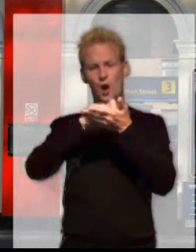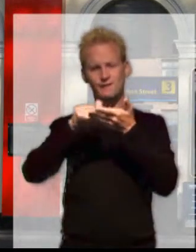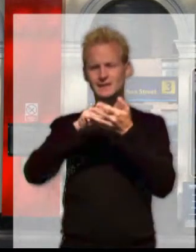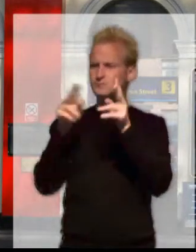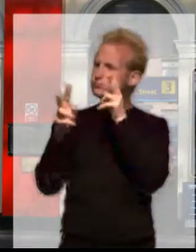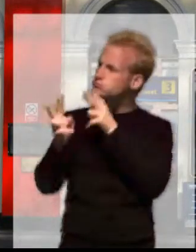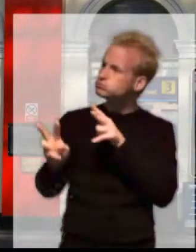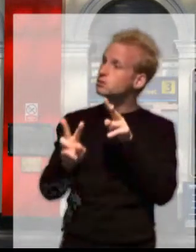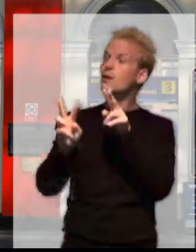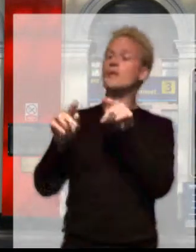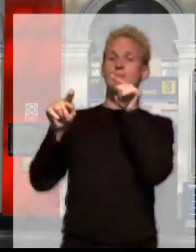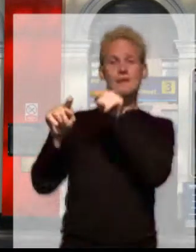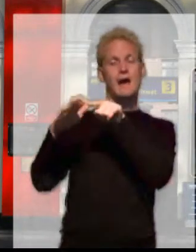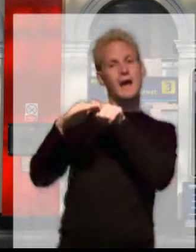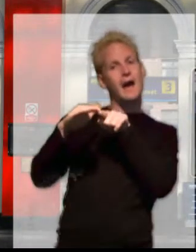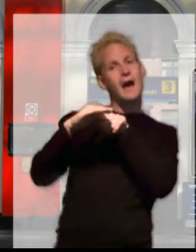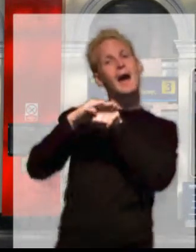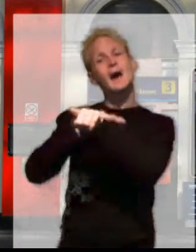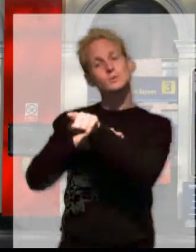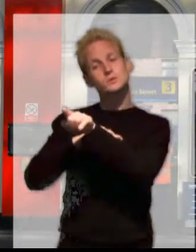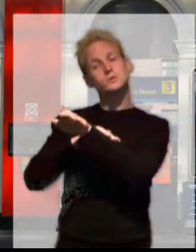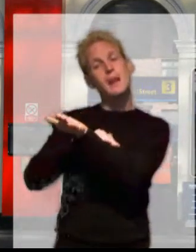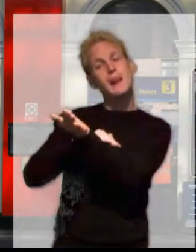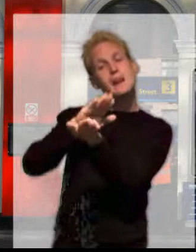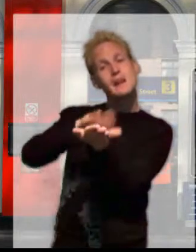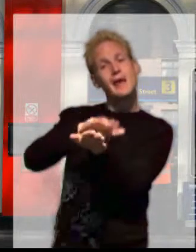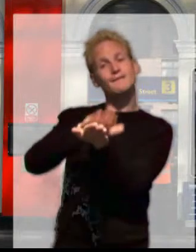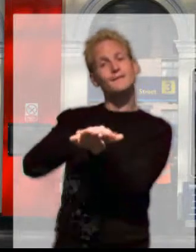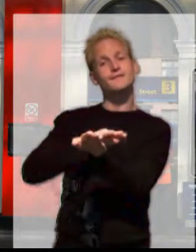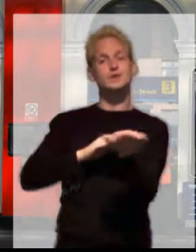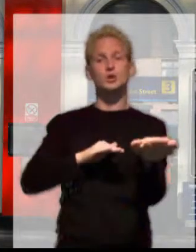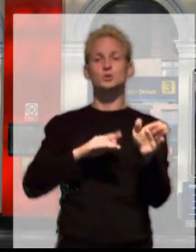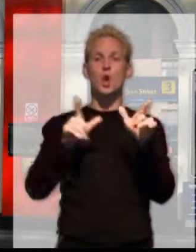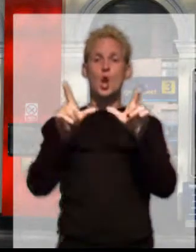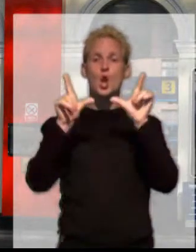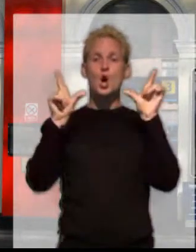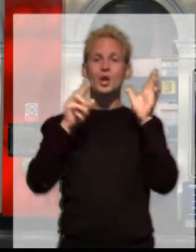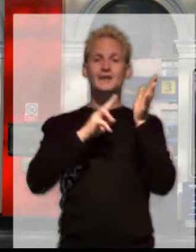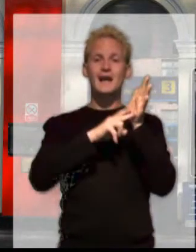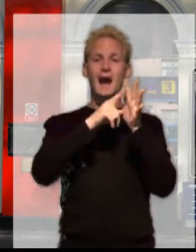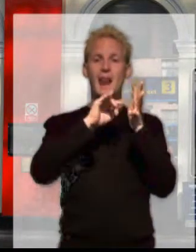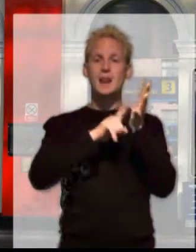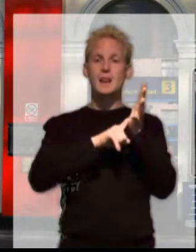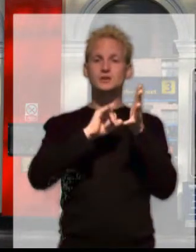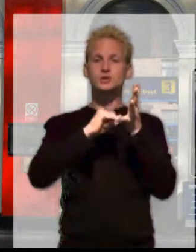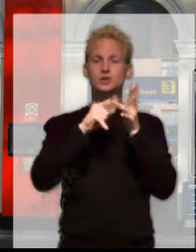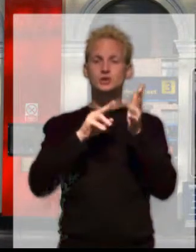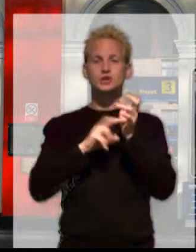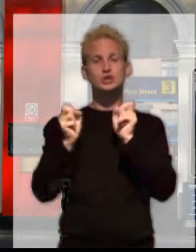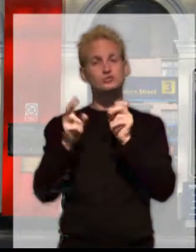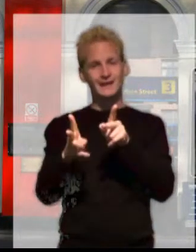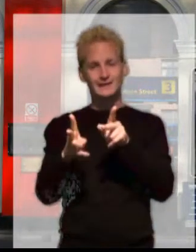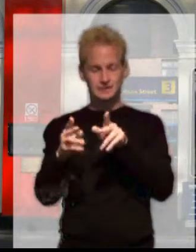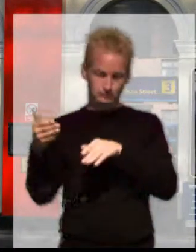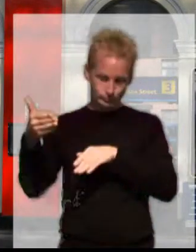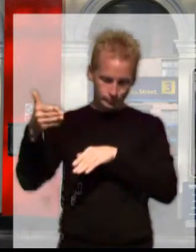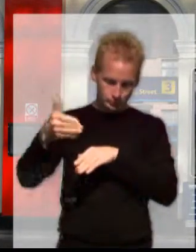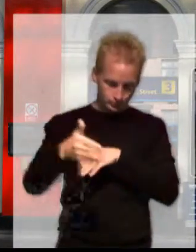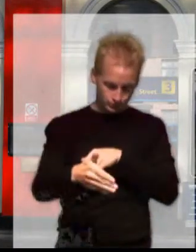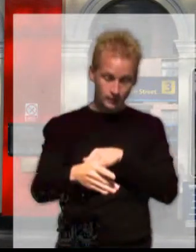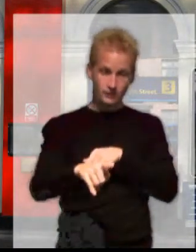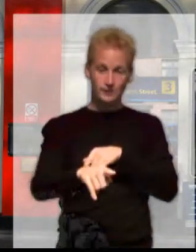office exit and turn left onto Lord Nelson Street. Continue until you reach the main road.